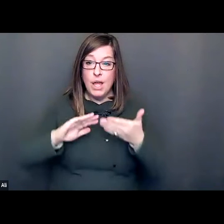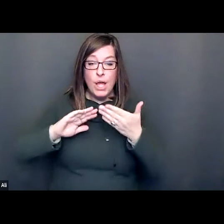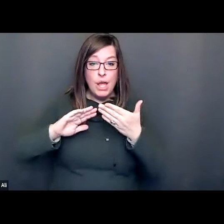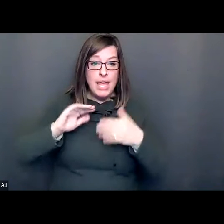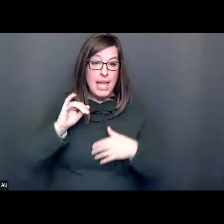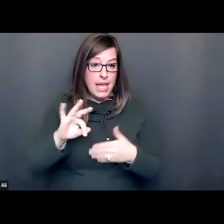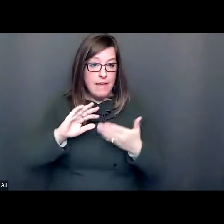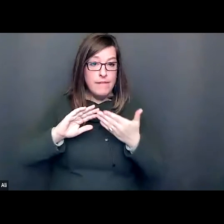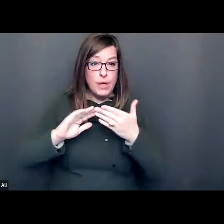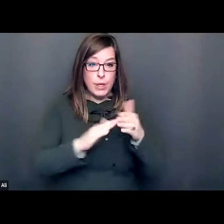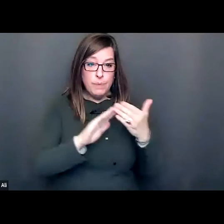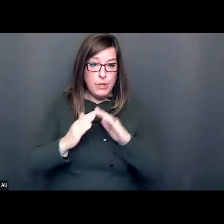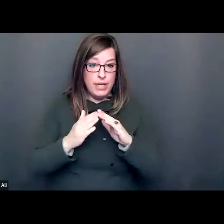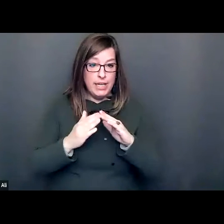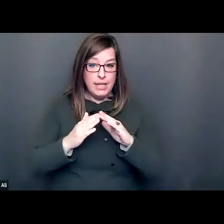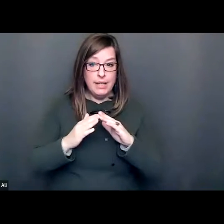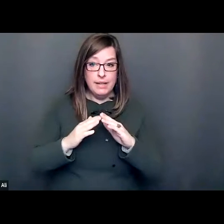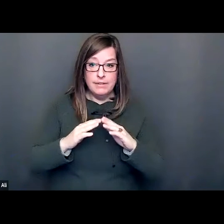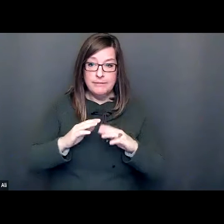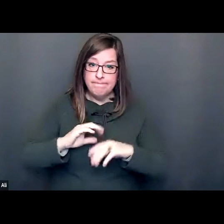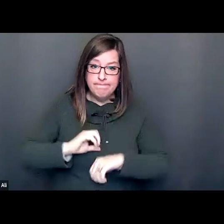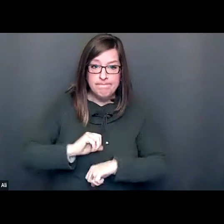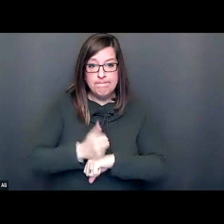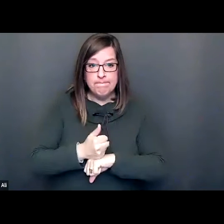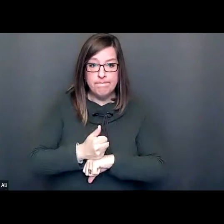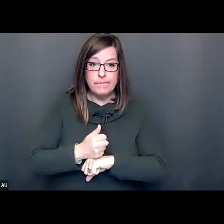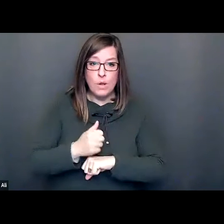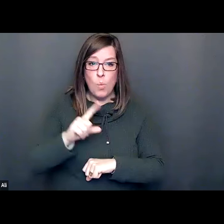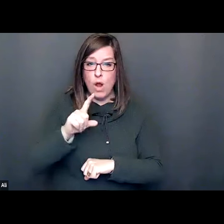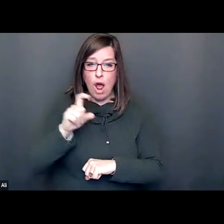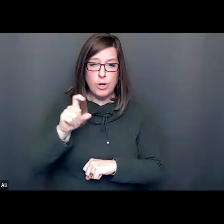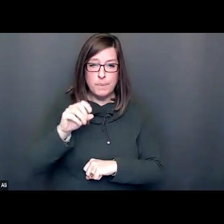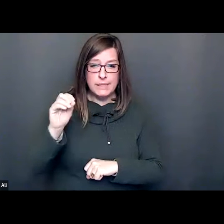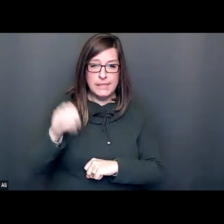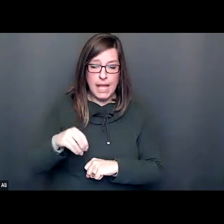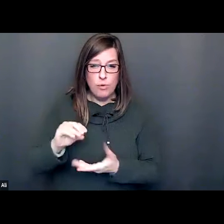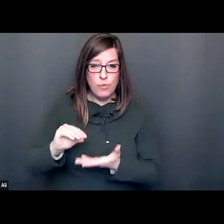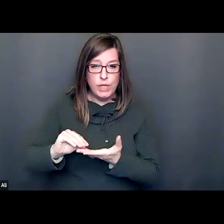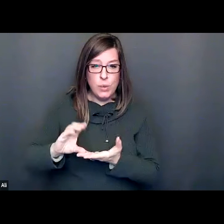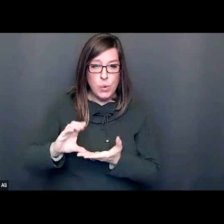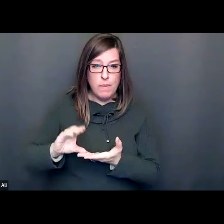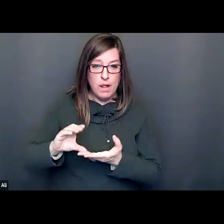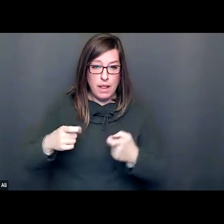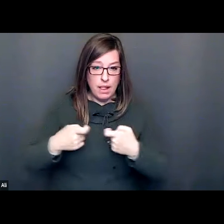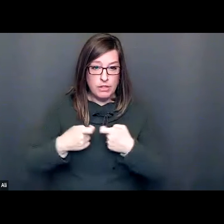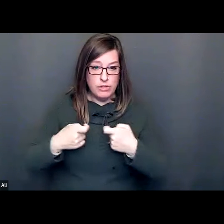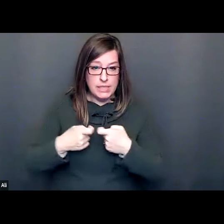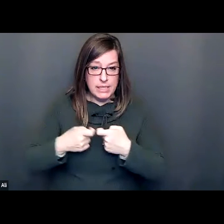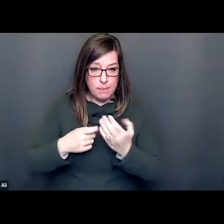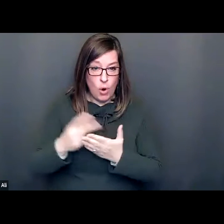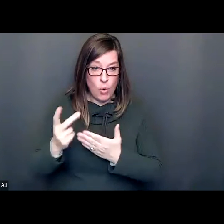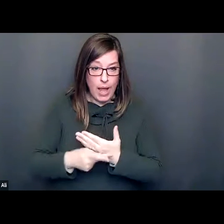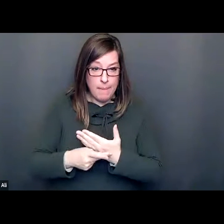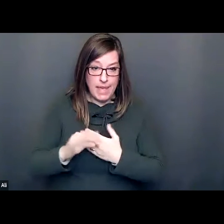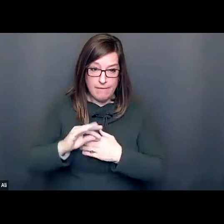100% New York State generated renewable electricity programs are expected to